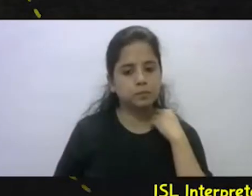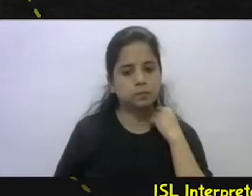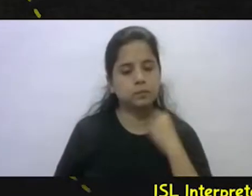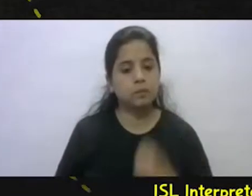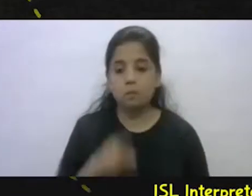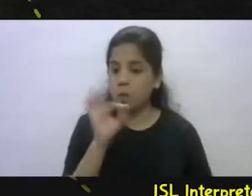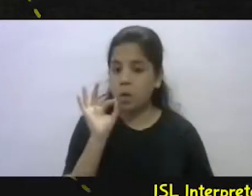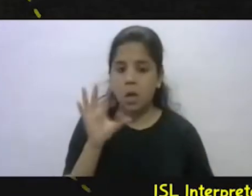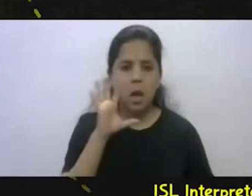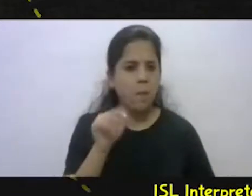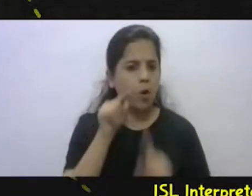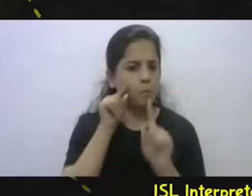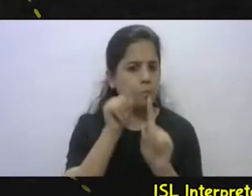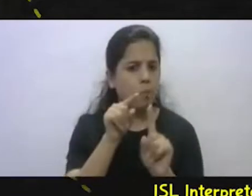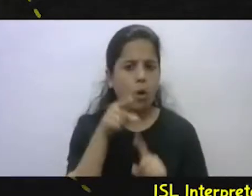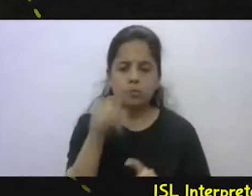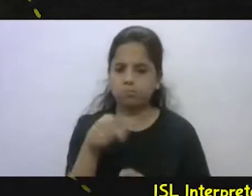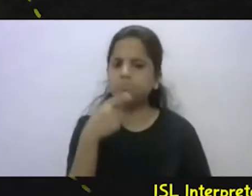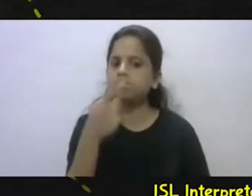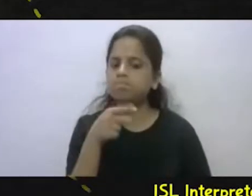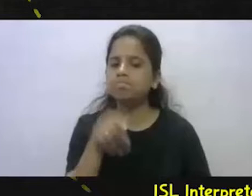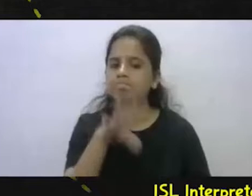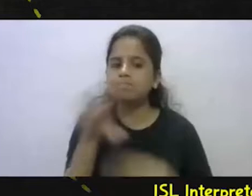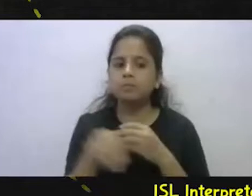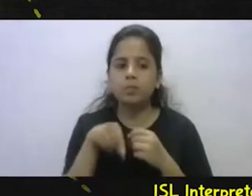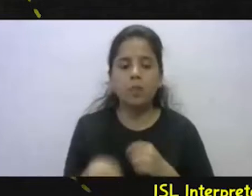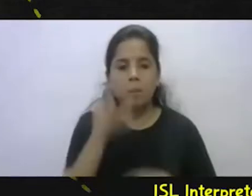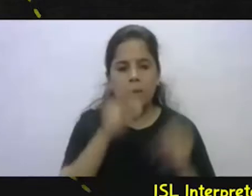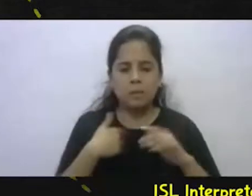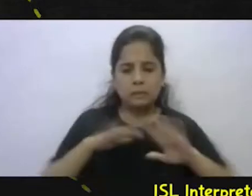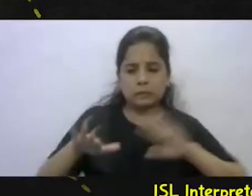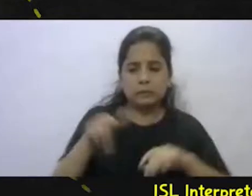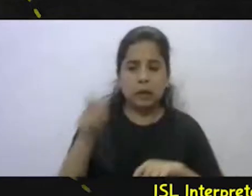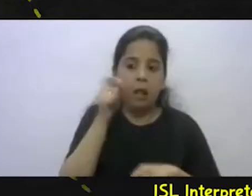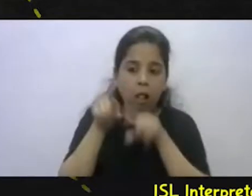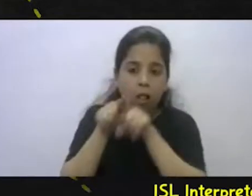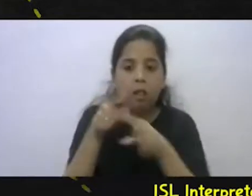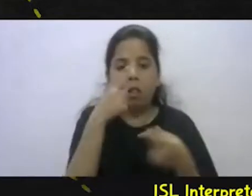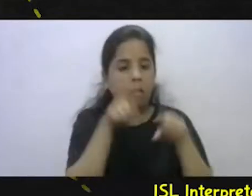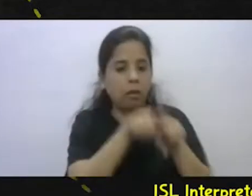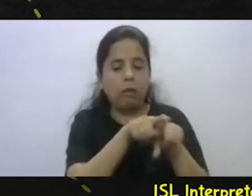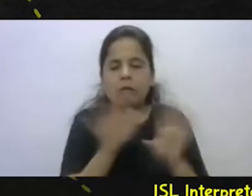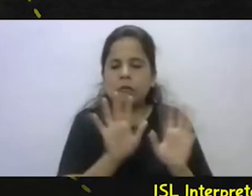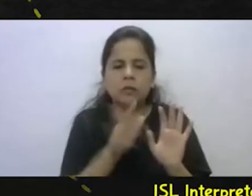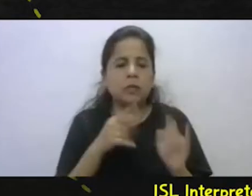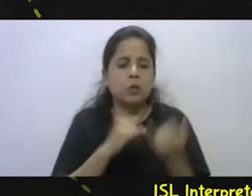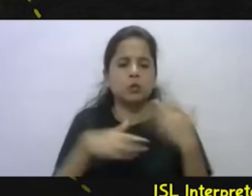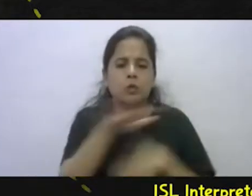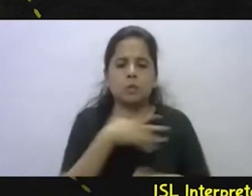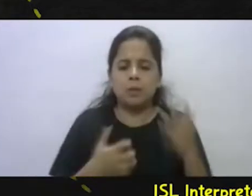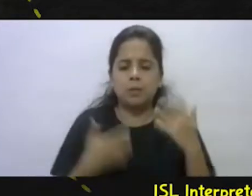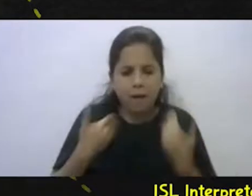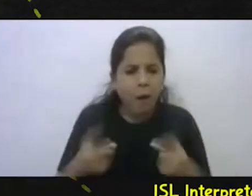important points you have raised, like in this homophobic and transphobic society where we live